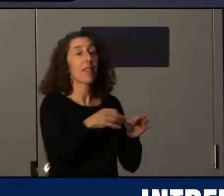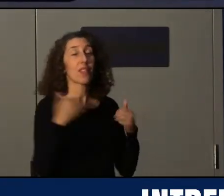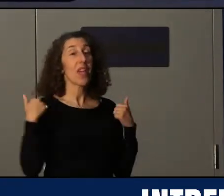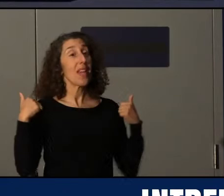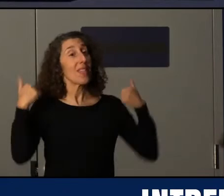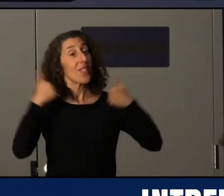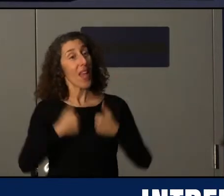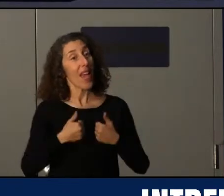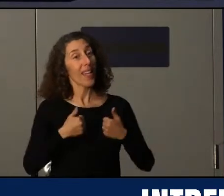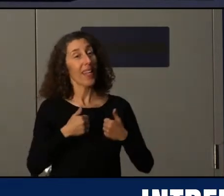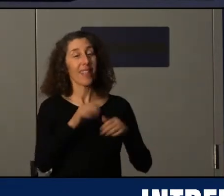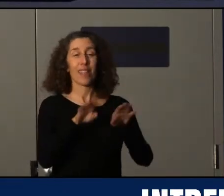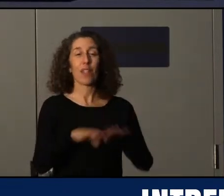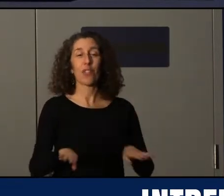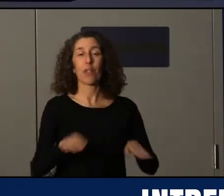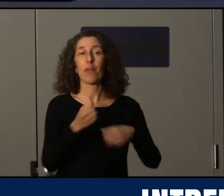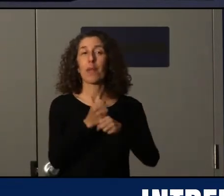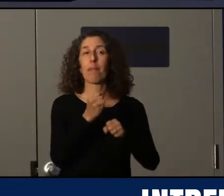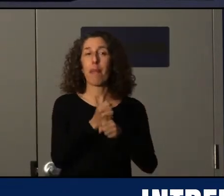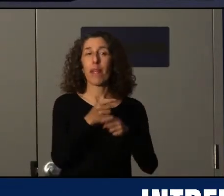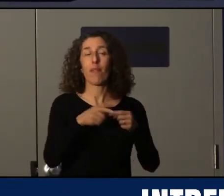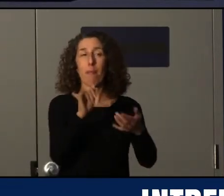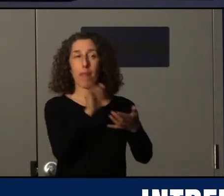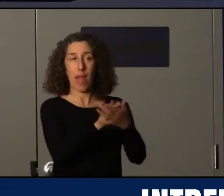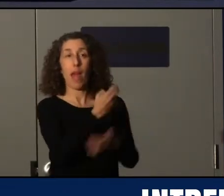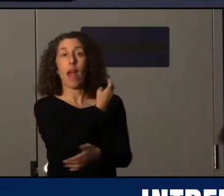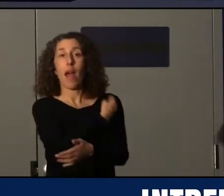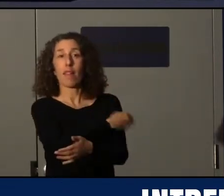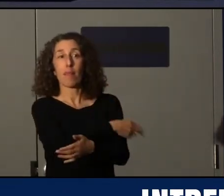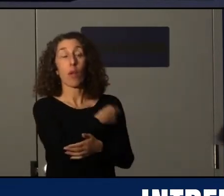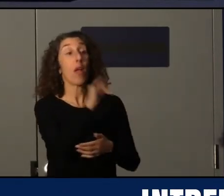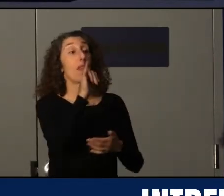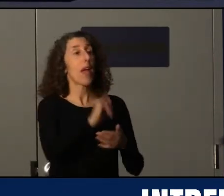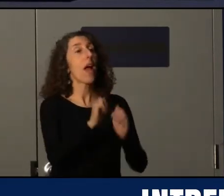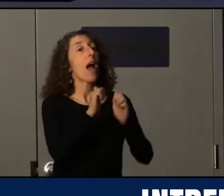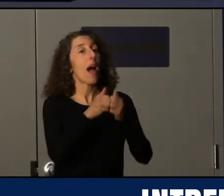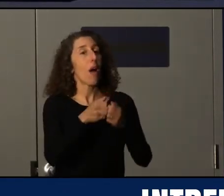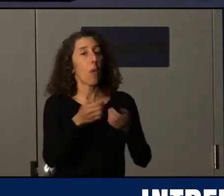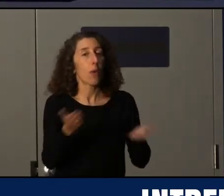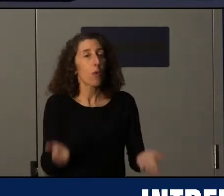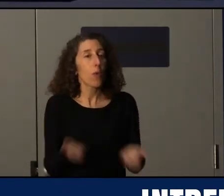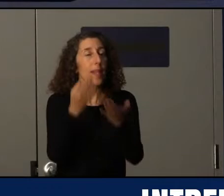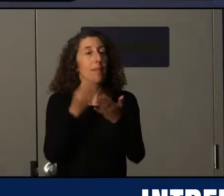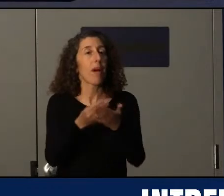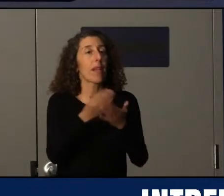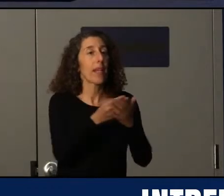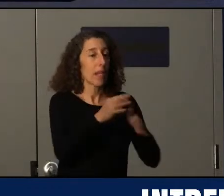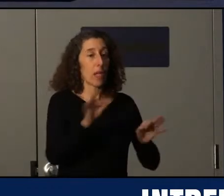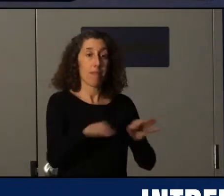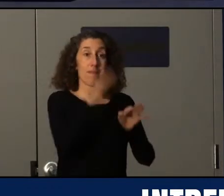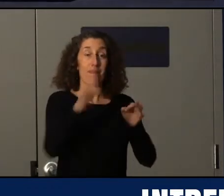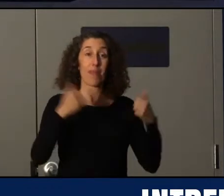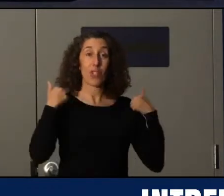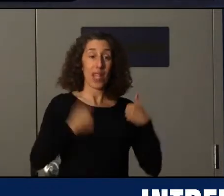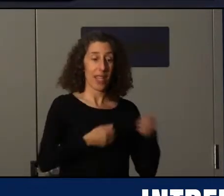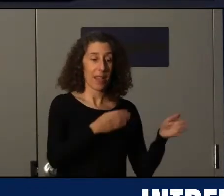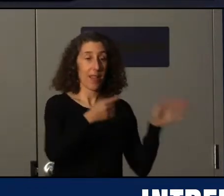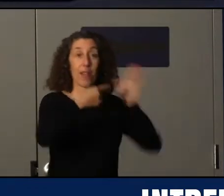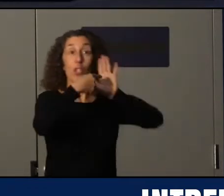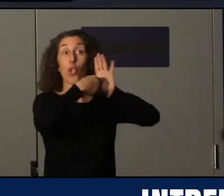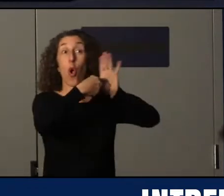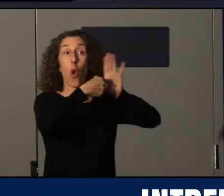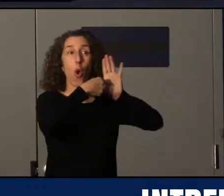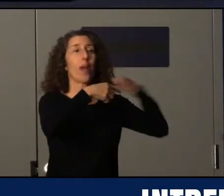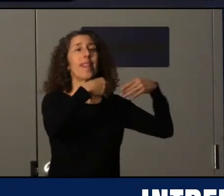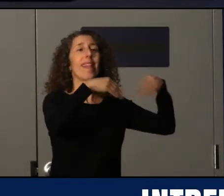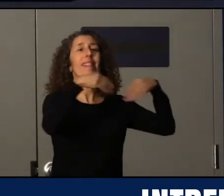them, and then we auctioned them off to raise money for St. Jude. And so, you know what was one of the coolest things about those jackets,